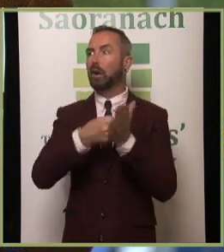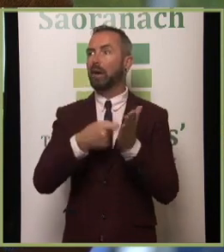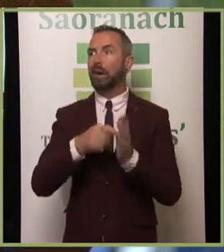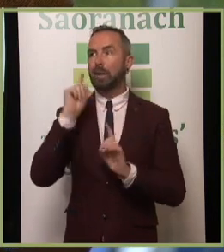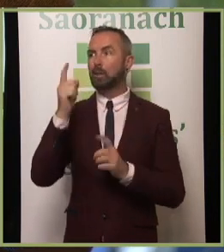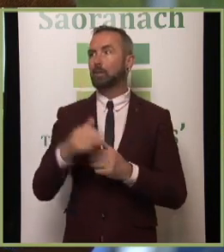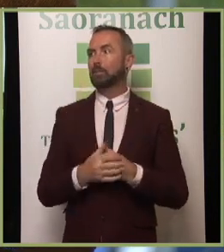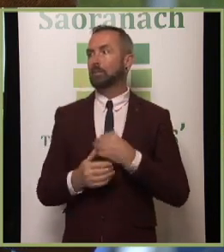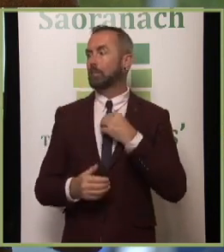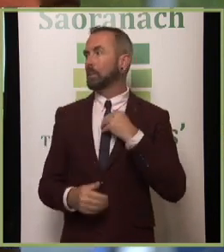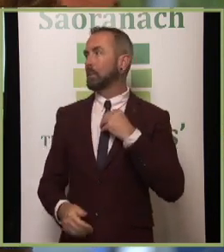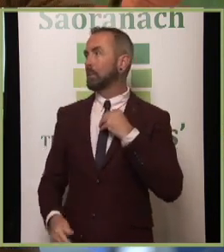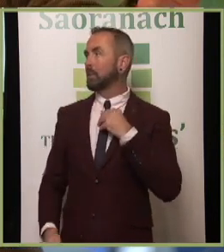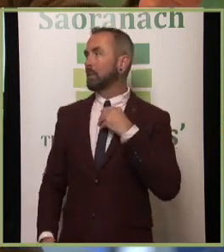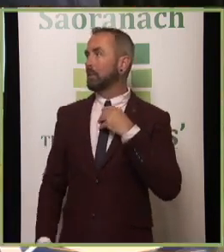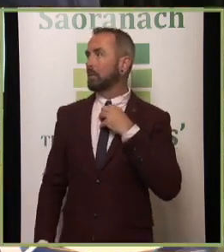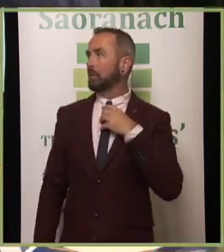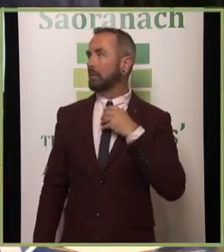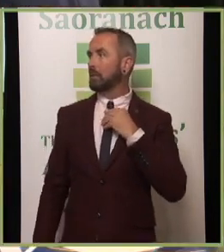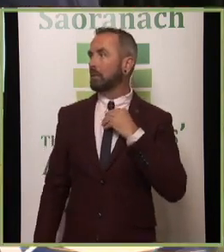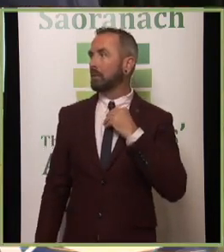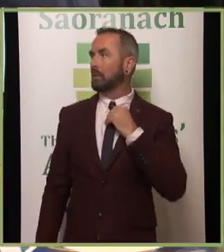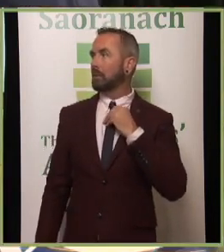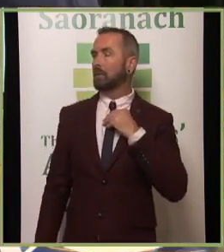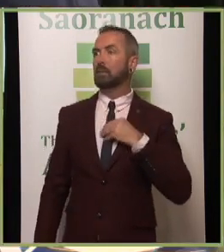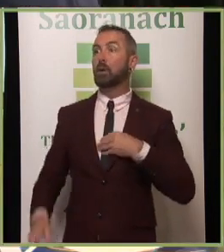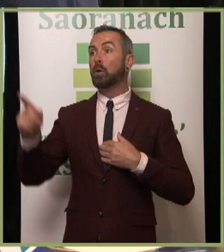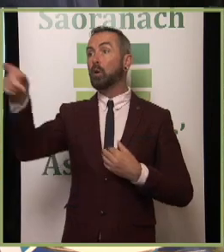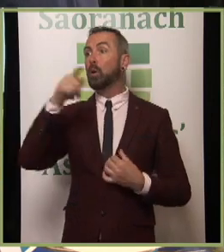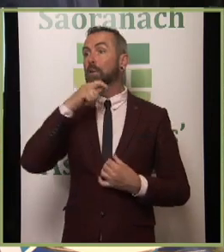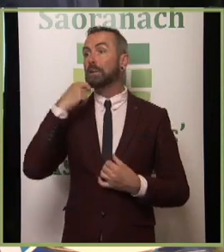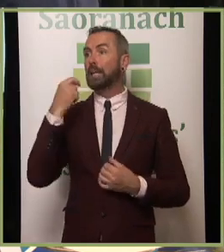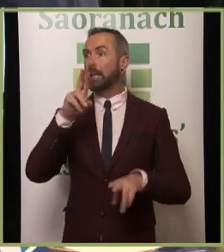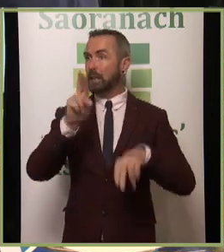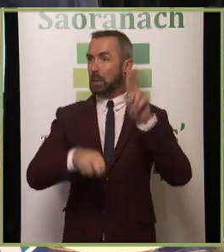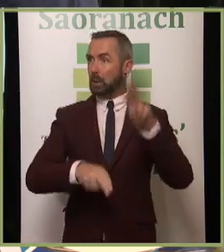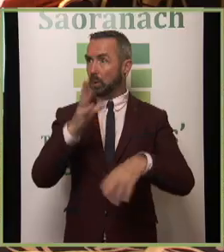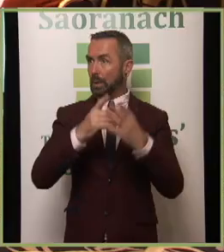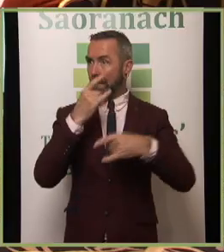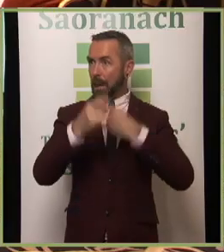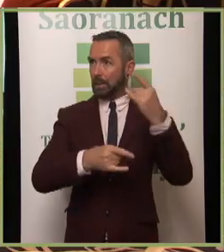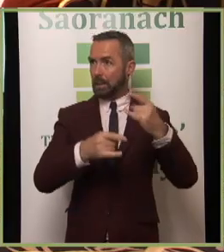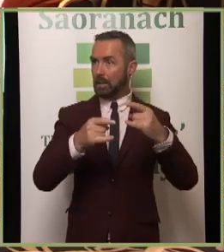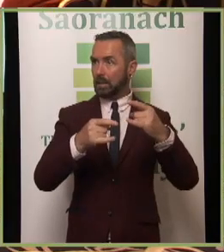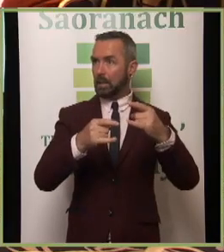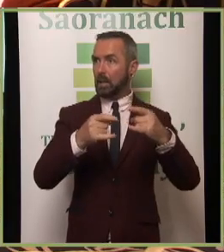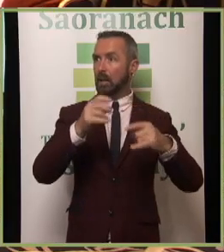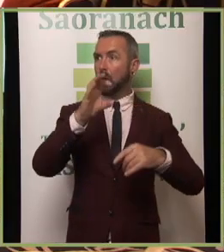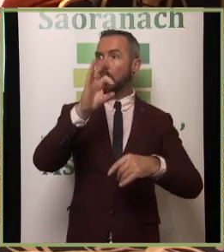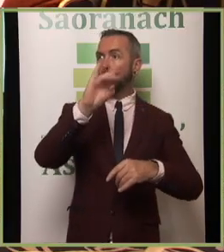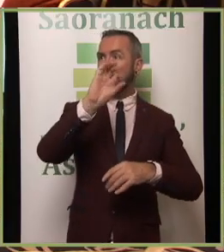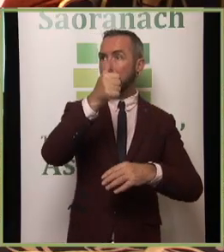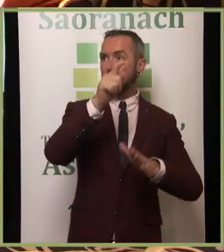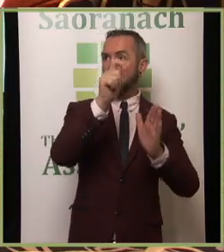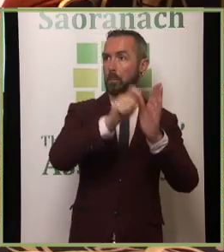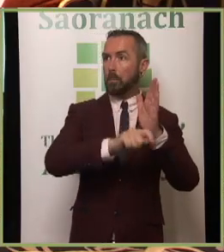saying that we need to do this. Okay, it's good to hear. So you're saying that that's a new thing. They're going to buy land. They're acting as an